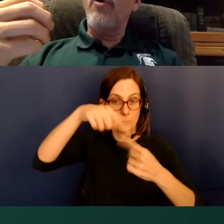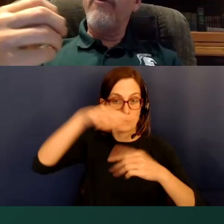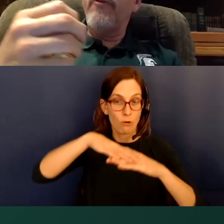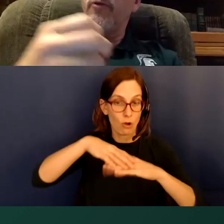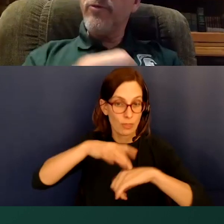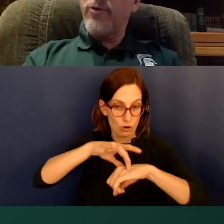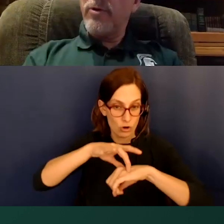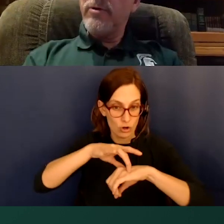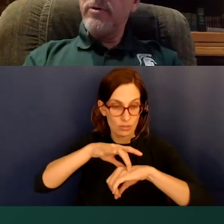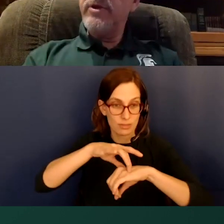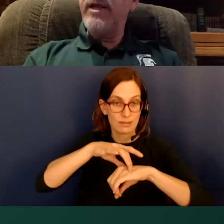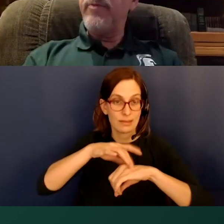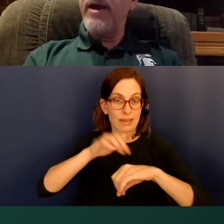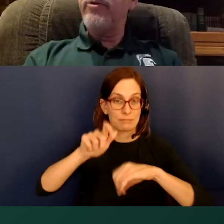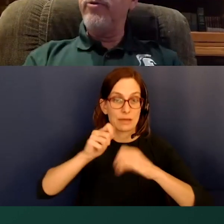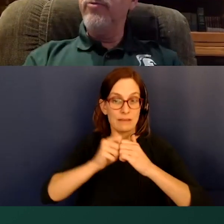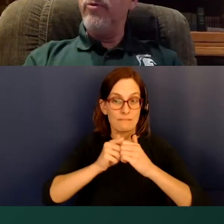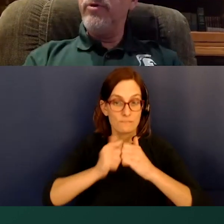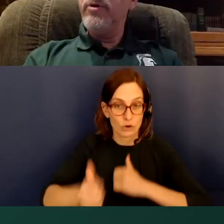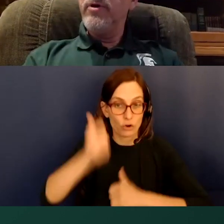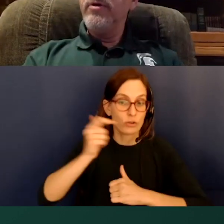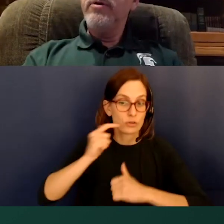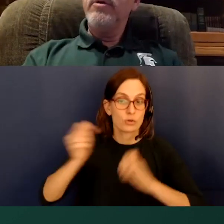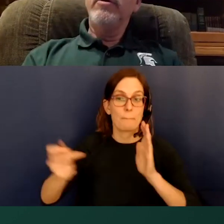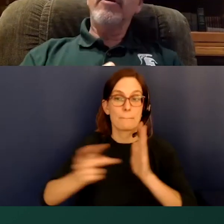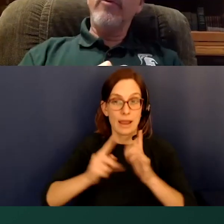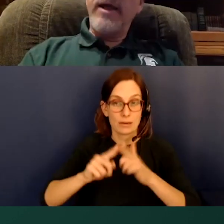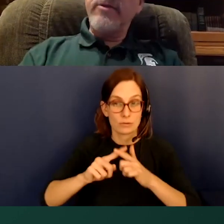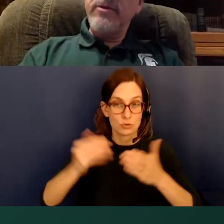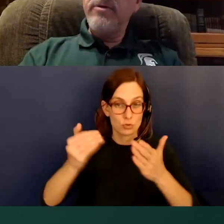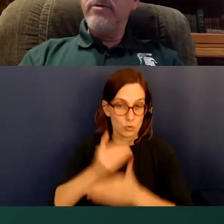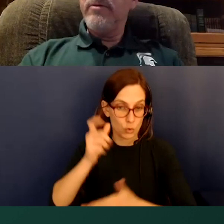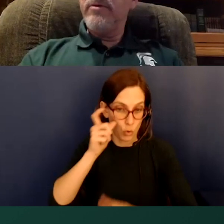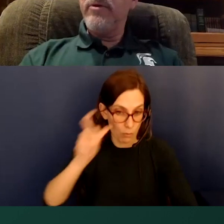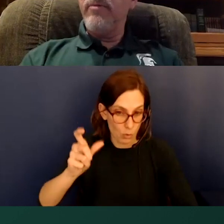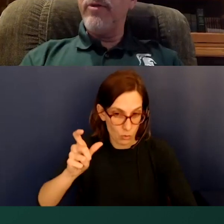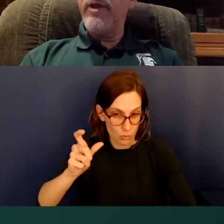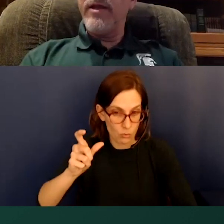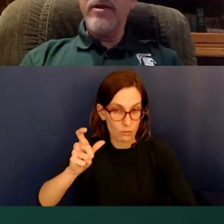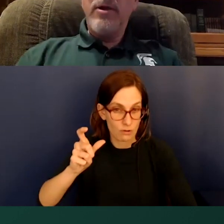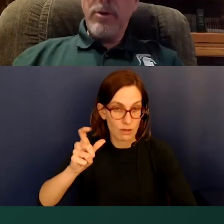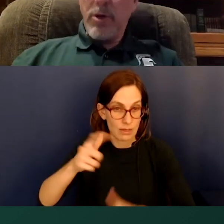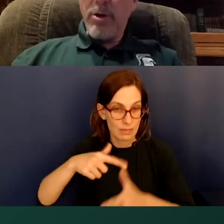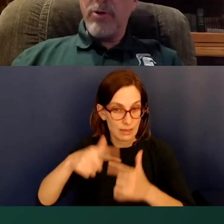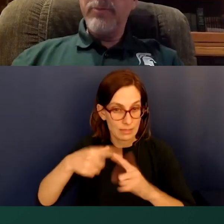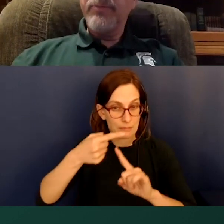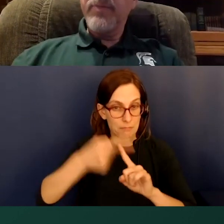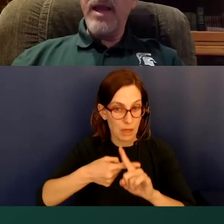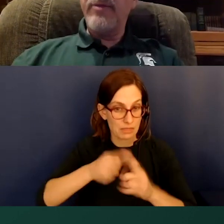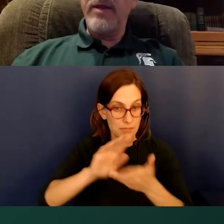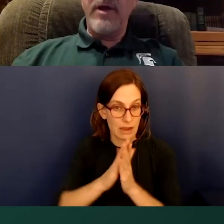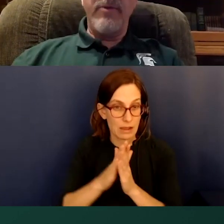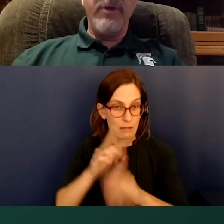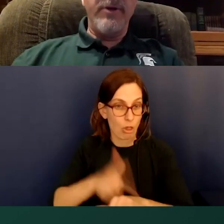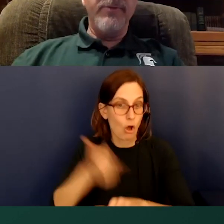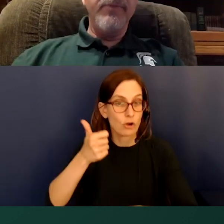to go further to get back to new moon so that the month is longer at